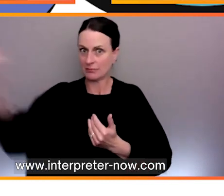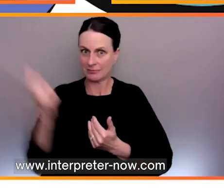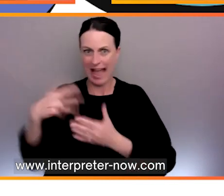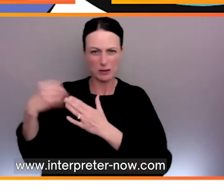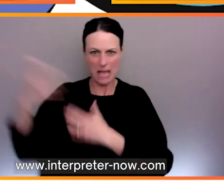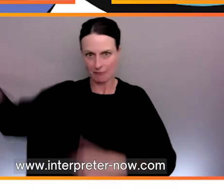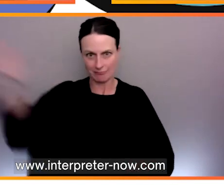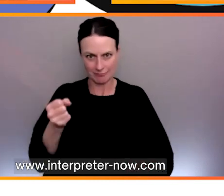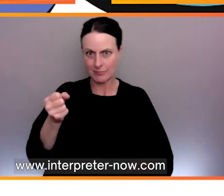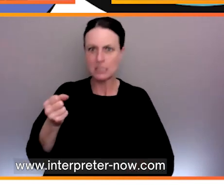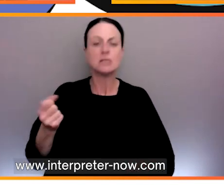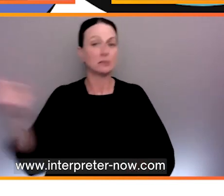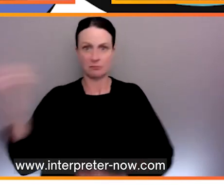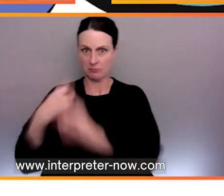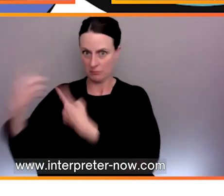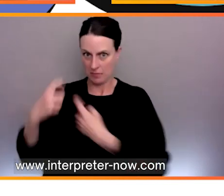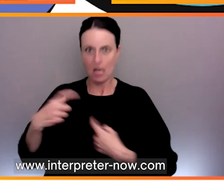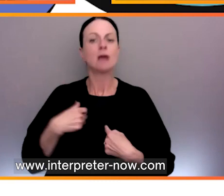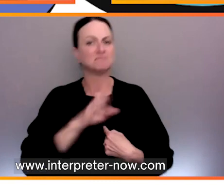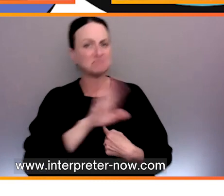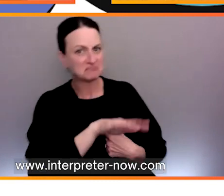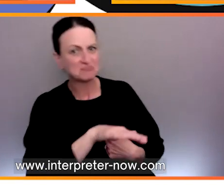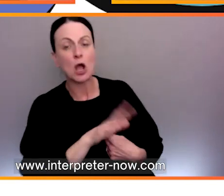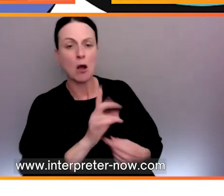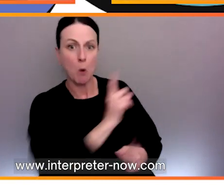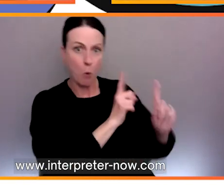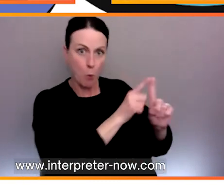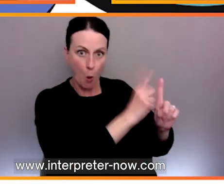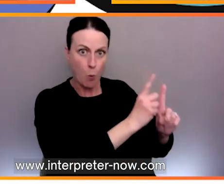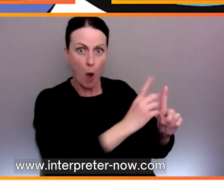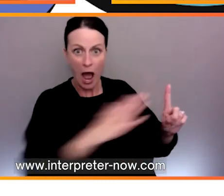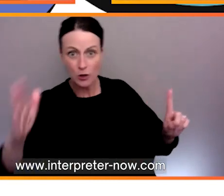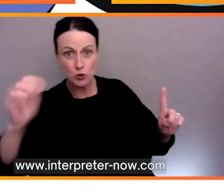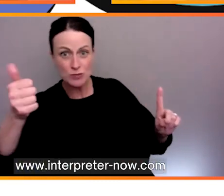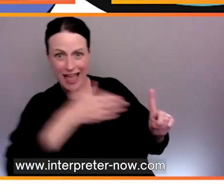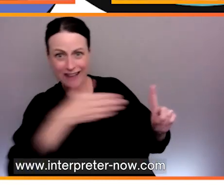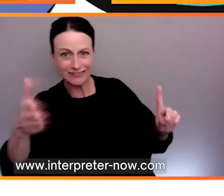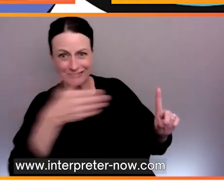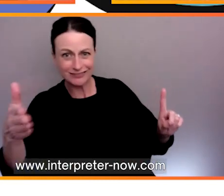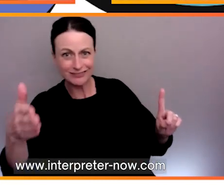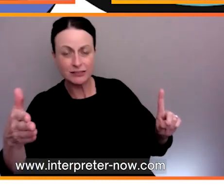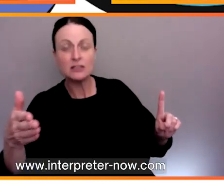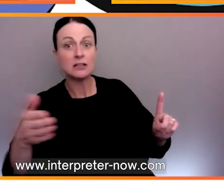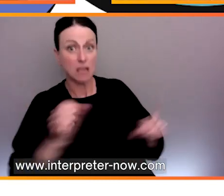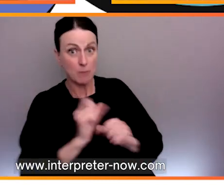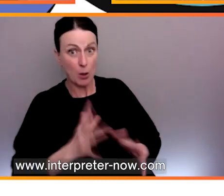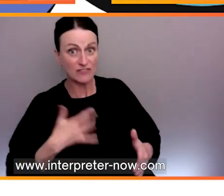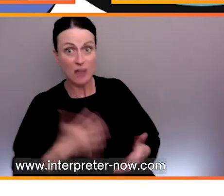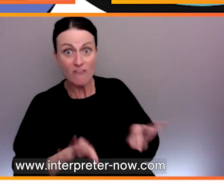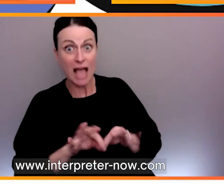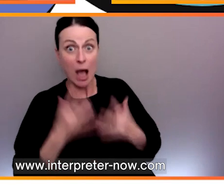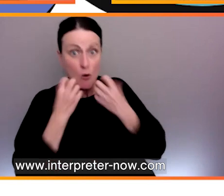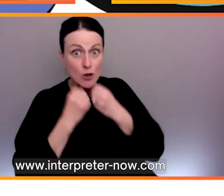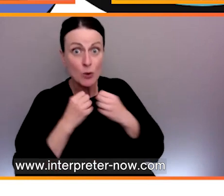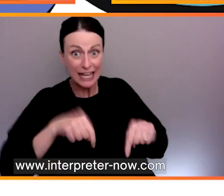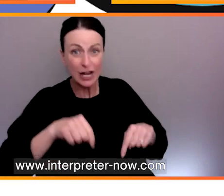how valued do employees feel here? Well, I think they feel great. I was probably 12. Okay, well, we did a